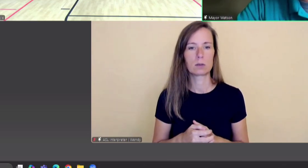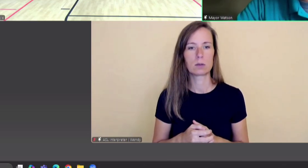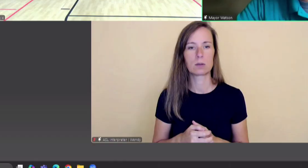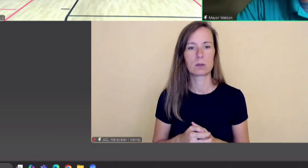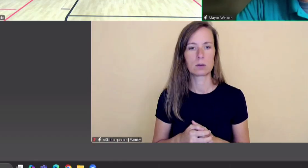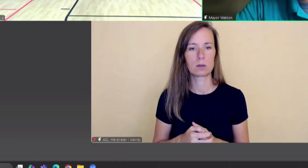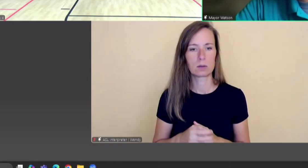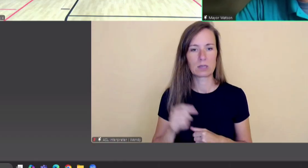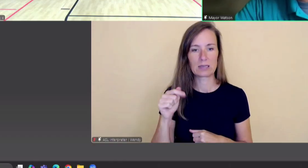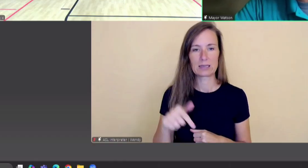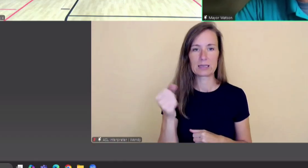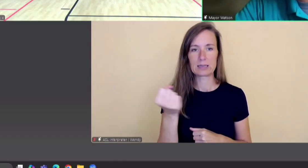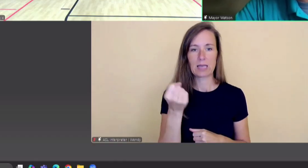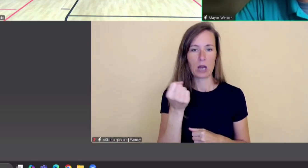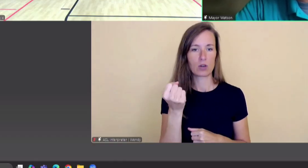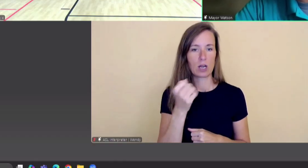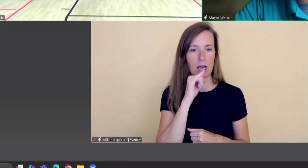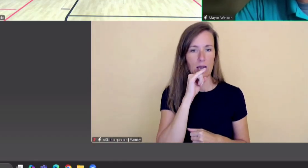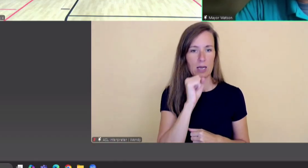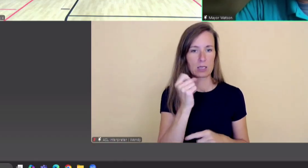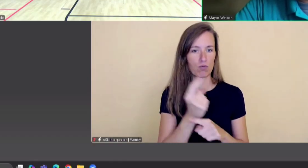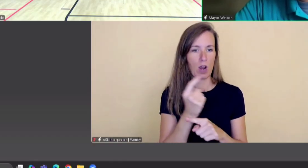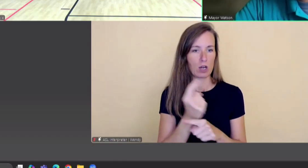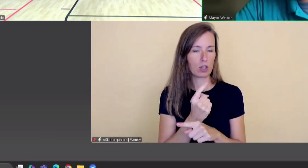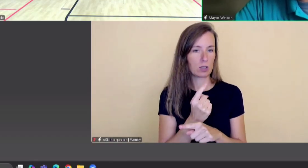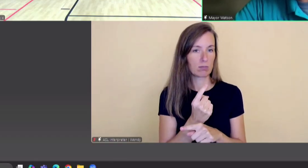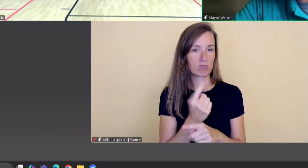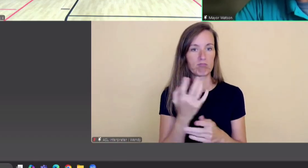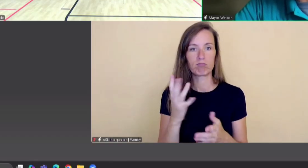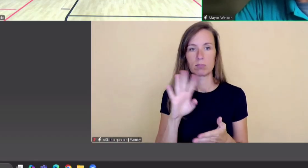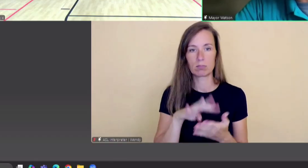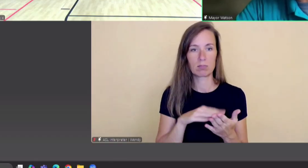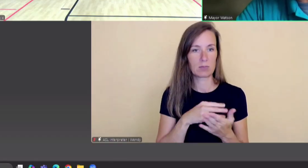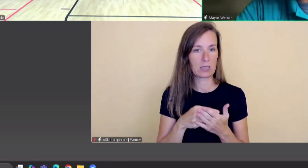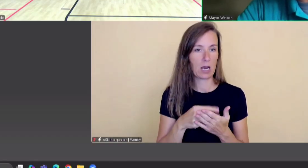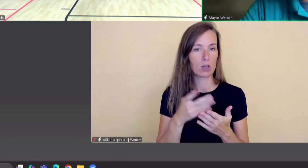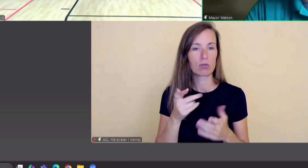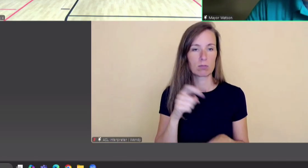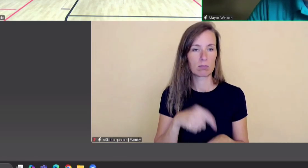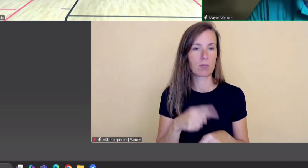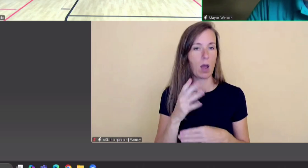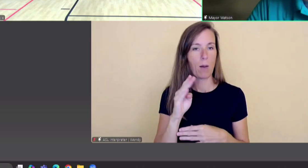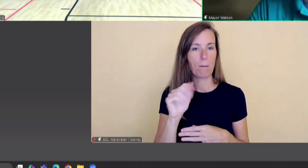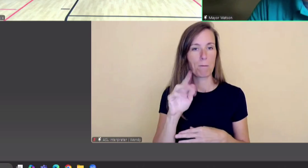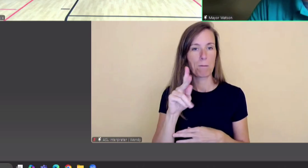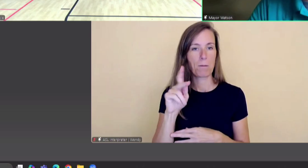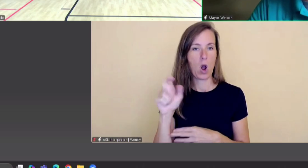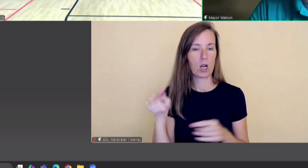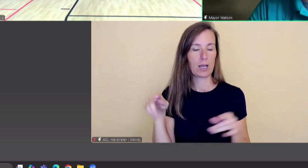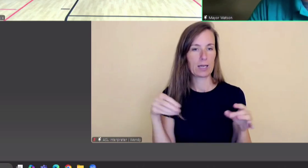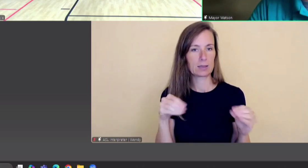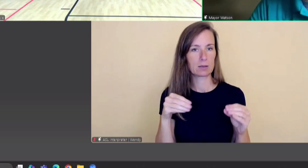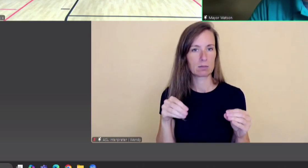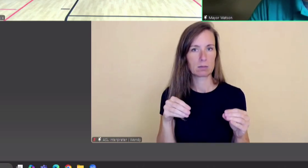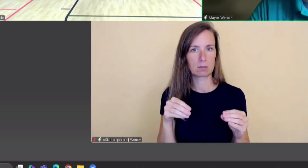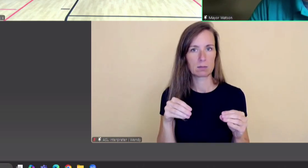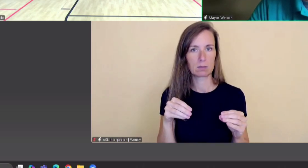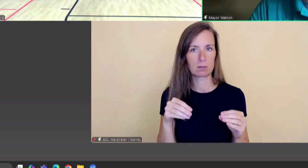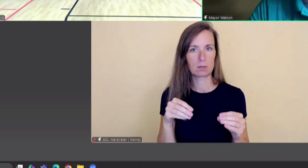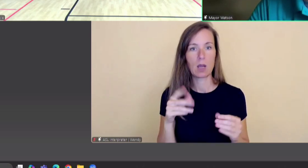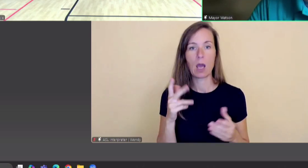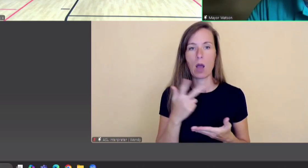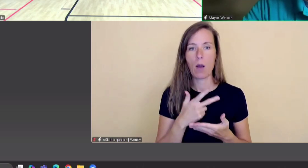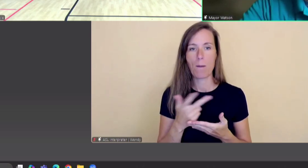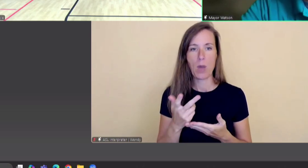Saturday is the regularly scheduled market. I want to emphasize to anyone who's listening the parking